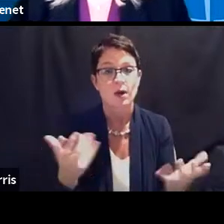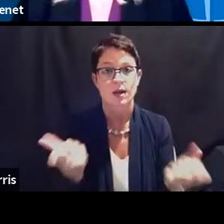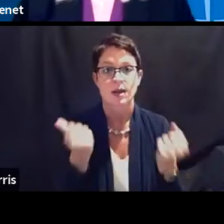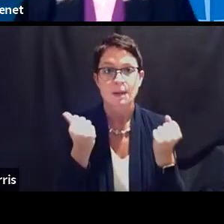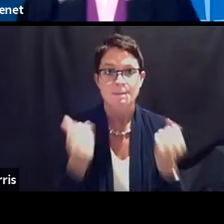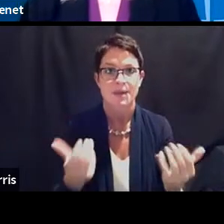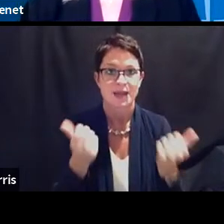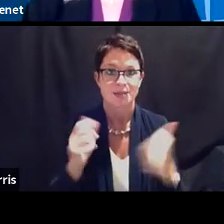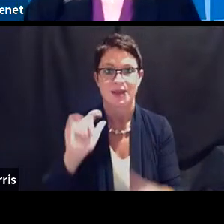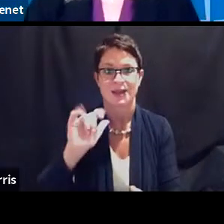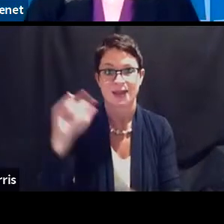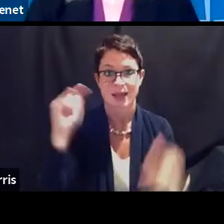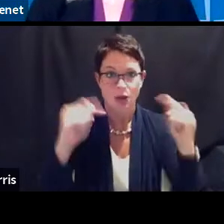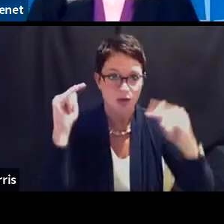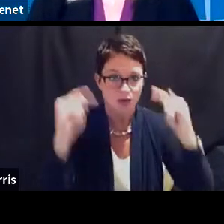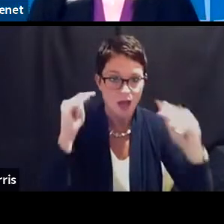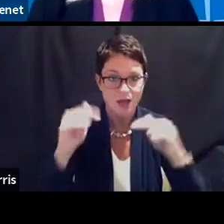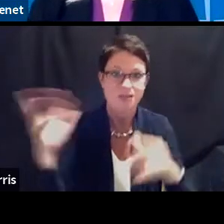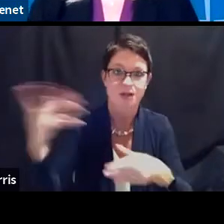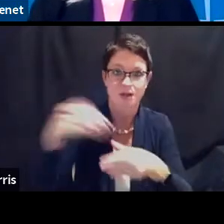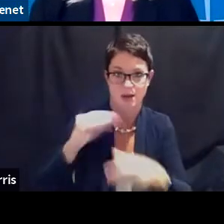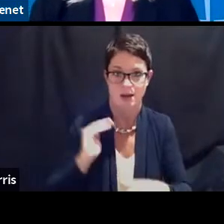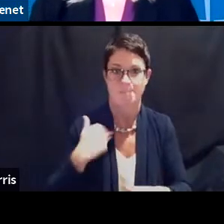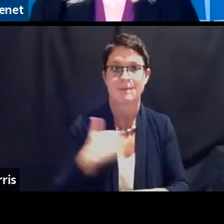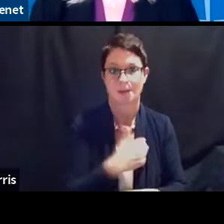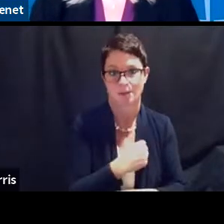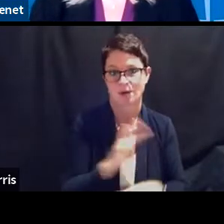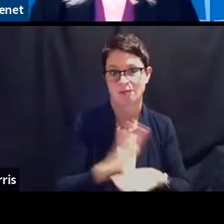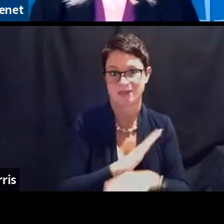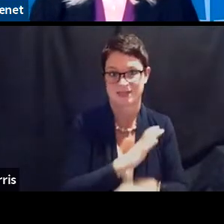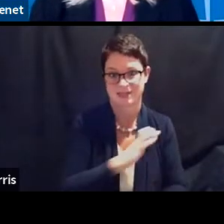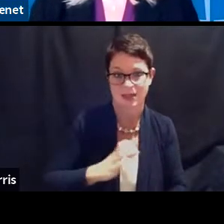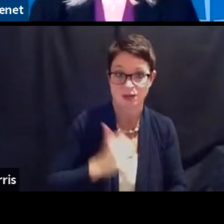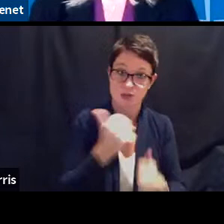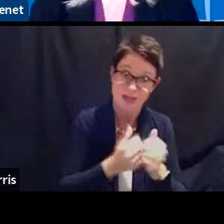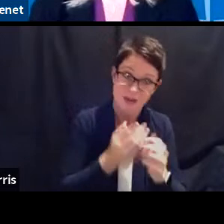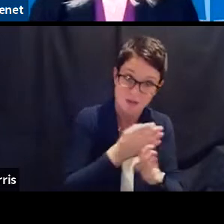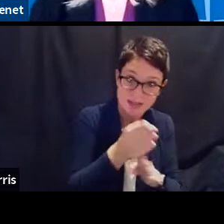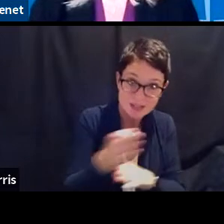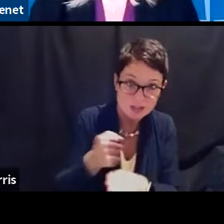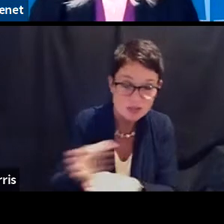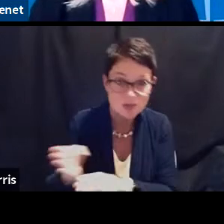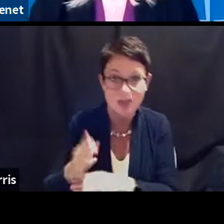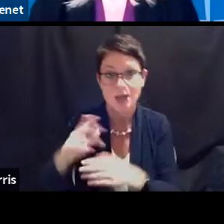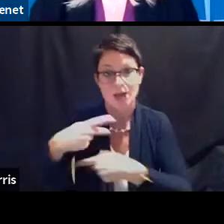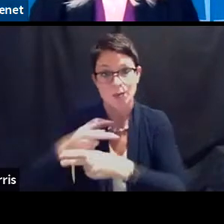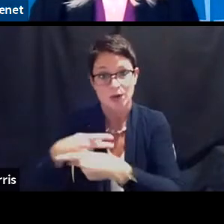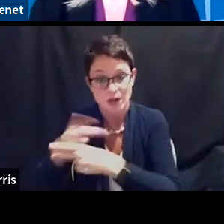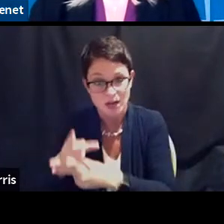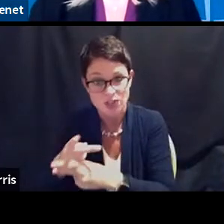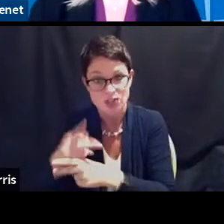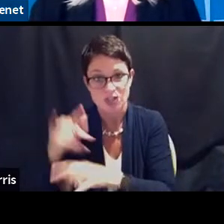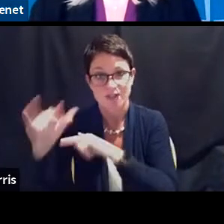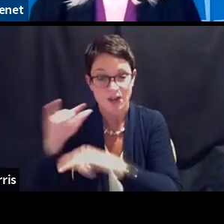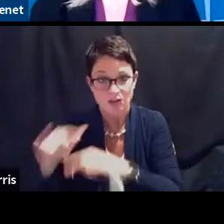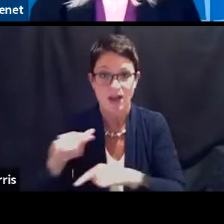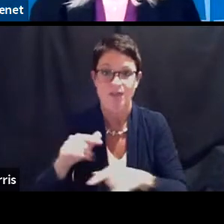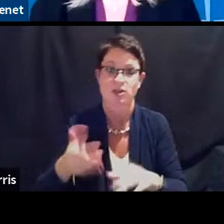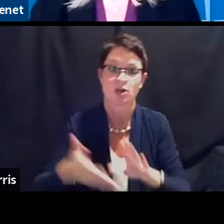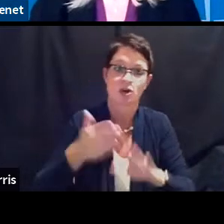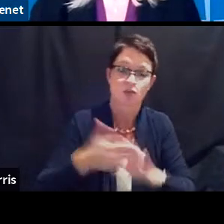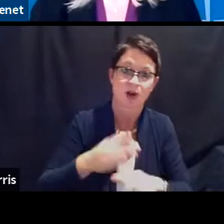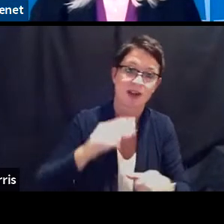major airlines are members of the Business Council. In fact, every single industry from the production of aircraft, the operation of airlines and airports,